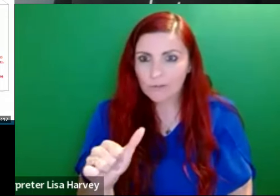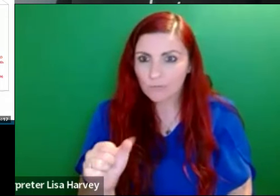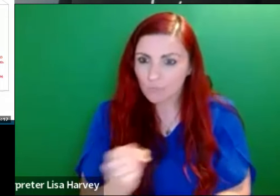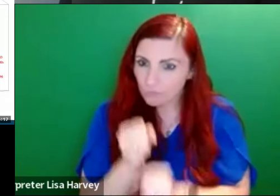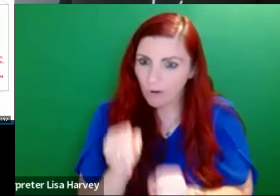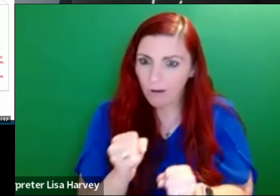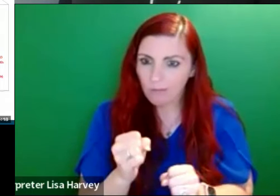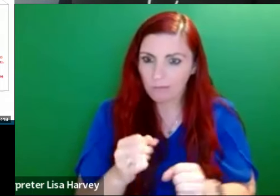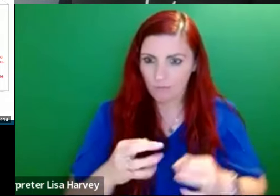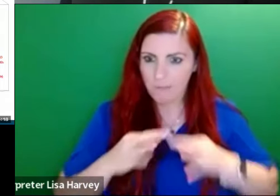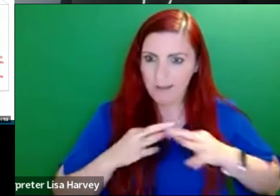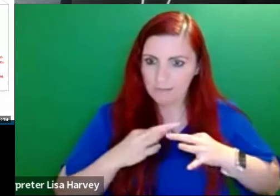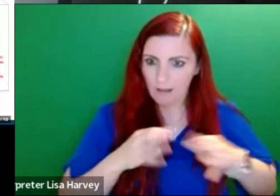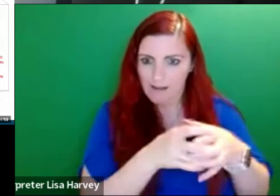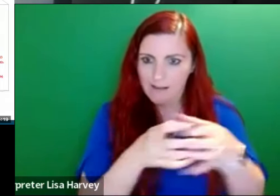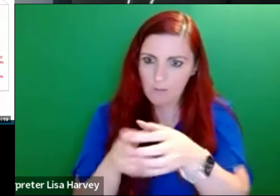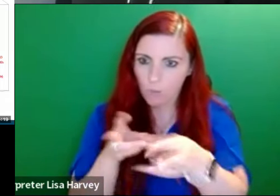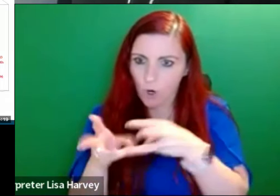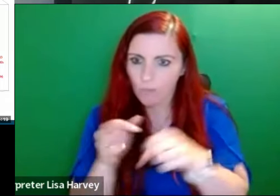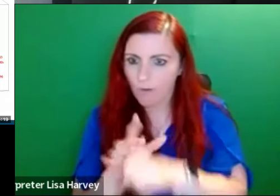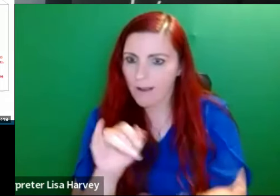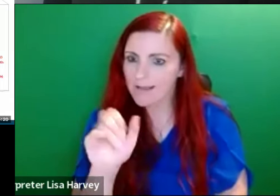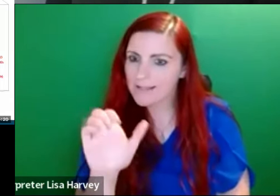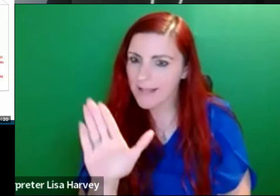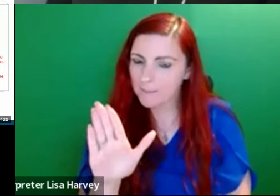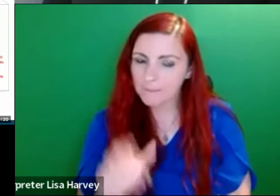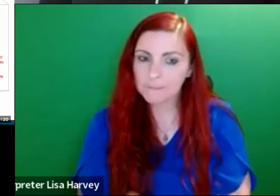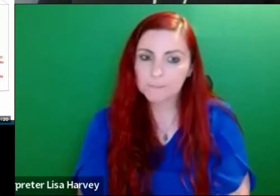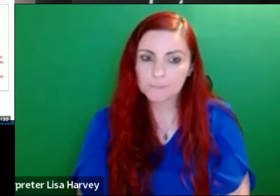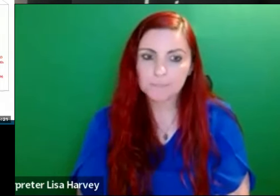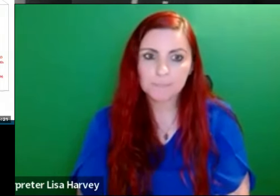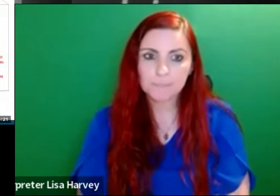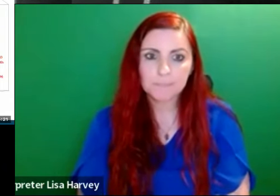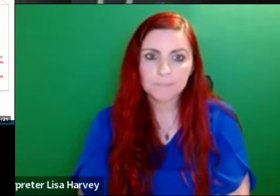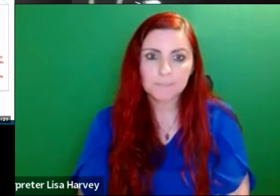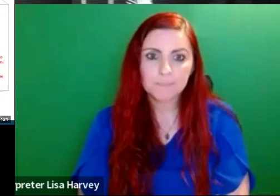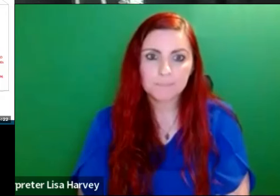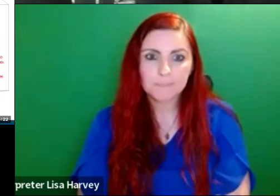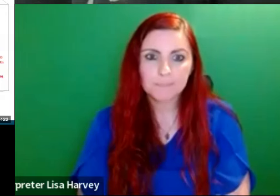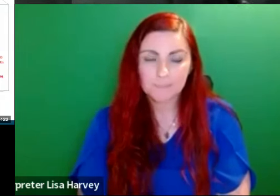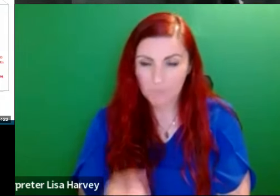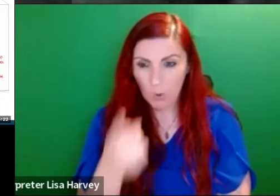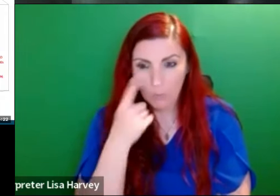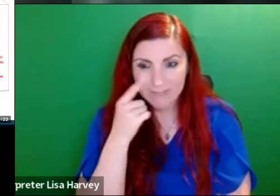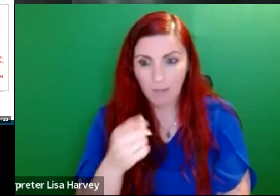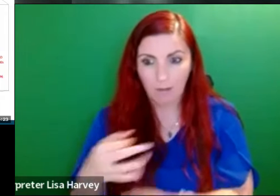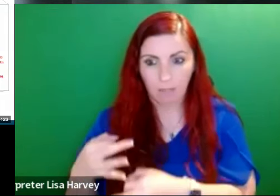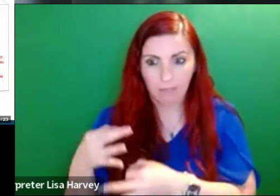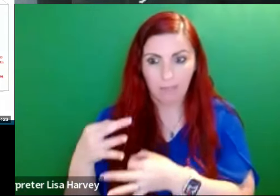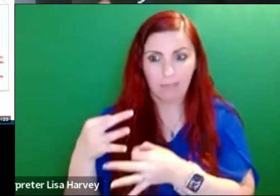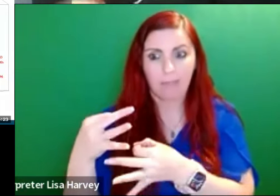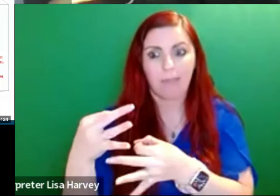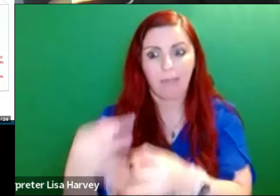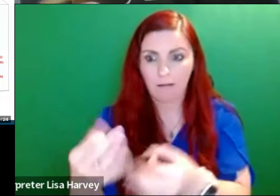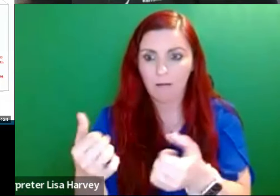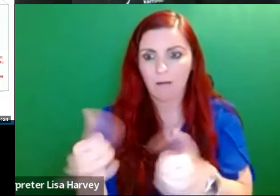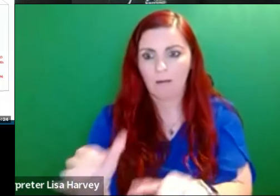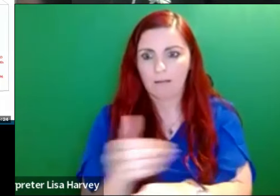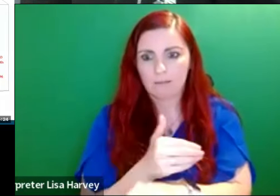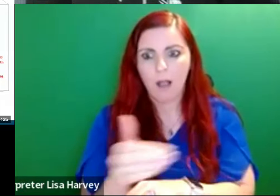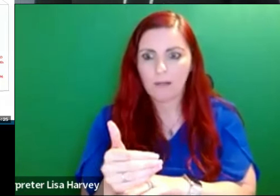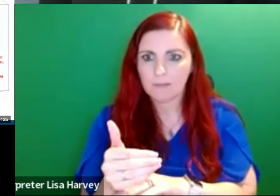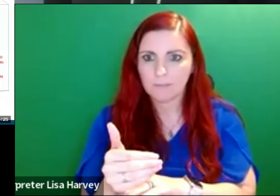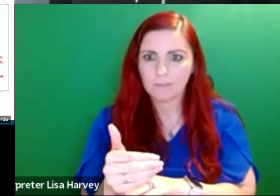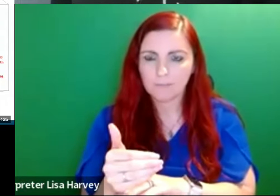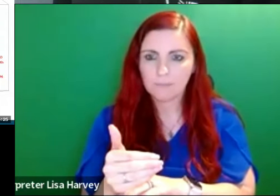grammatical classes for Irish Sign Language. So we can see we're a bit behind in that. The